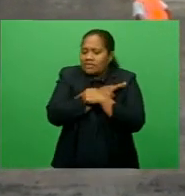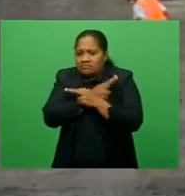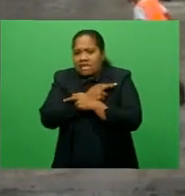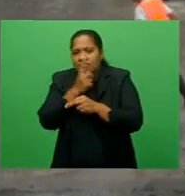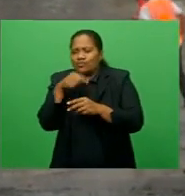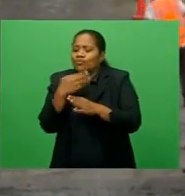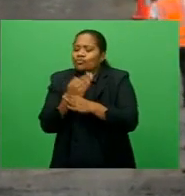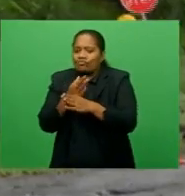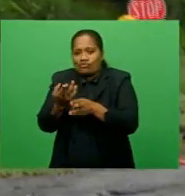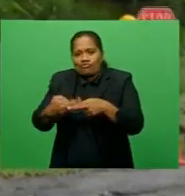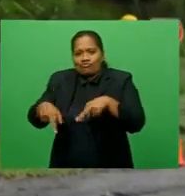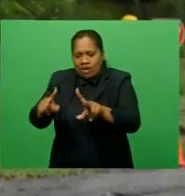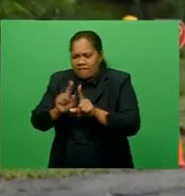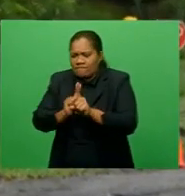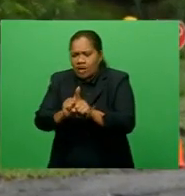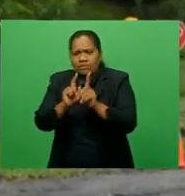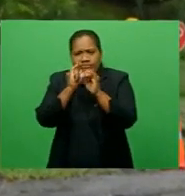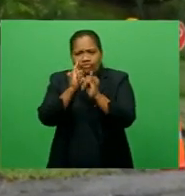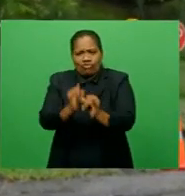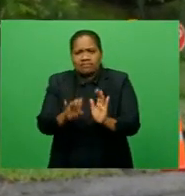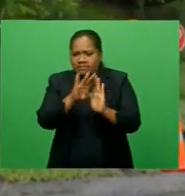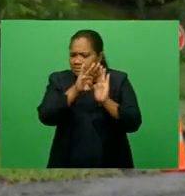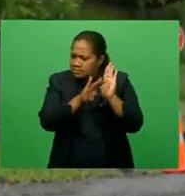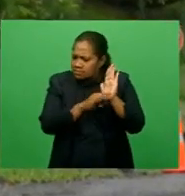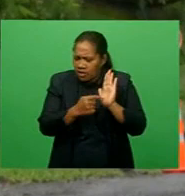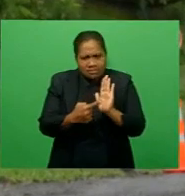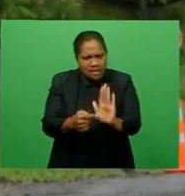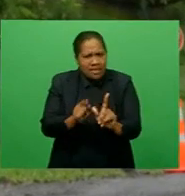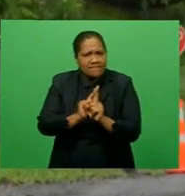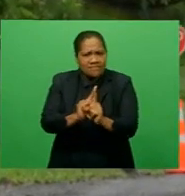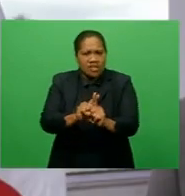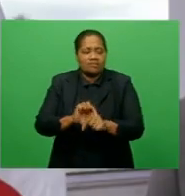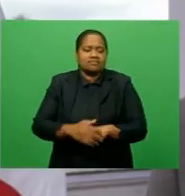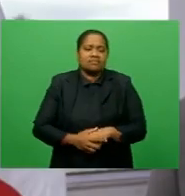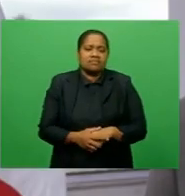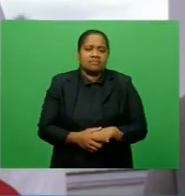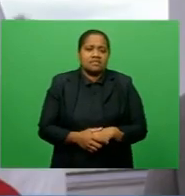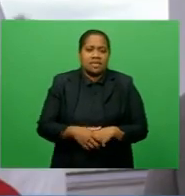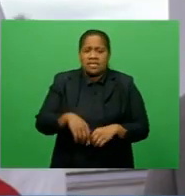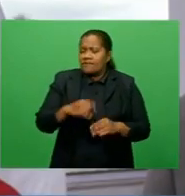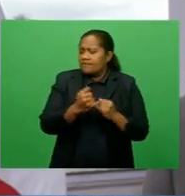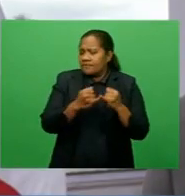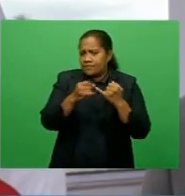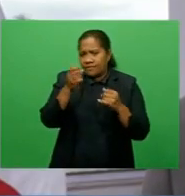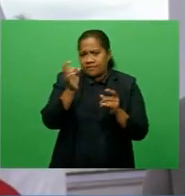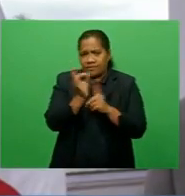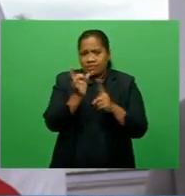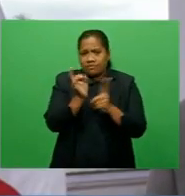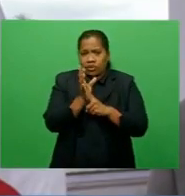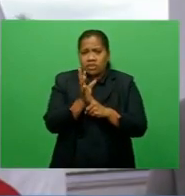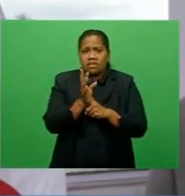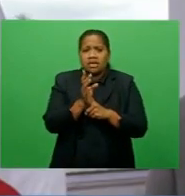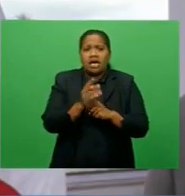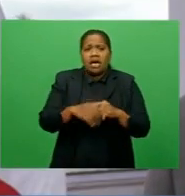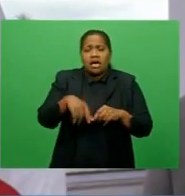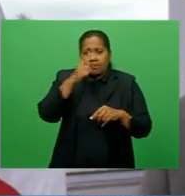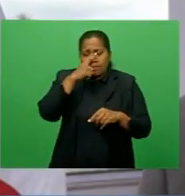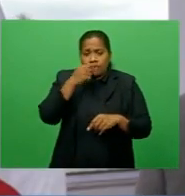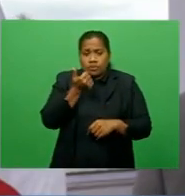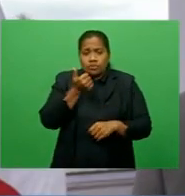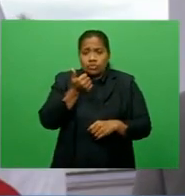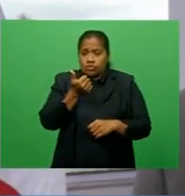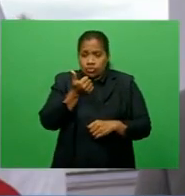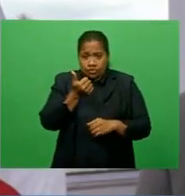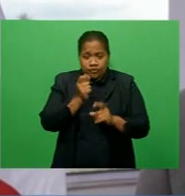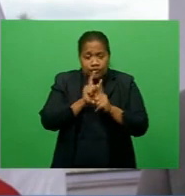and follow all instructions. It's very important that people take cognizance of the road signs. When the road sign says 50, make sure you travel at 50. Ask